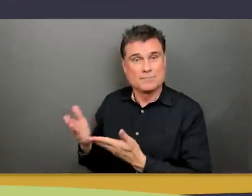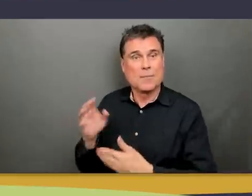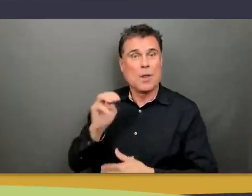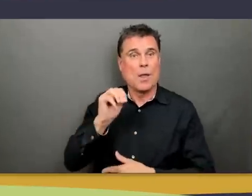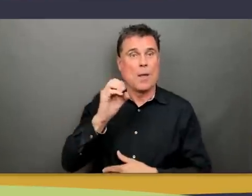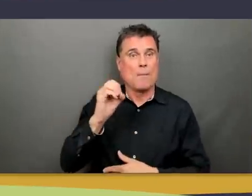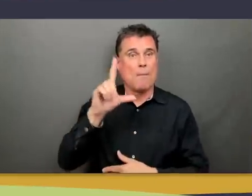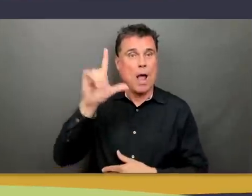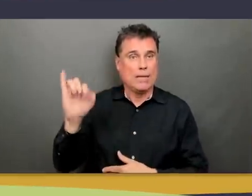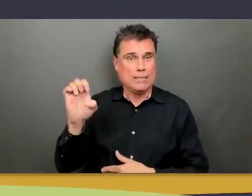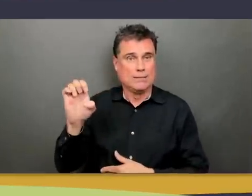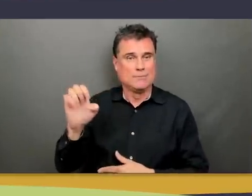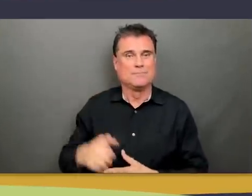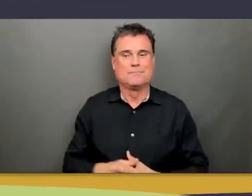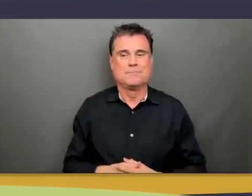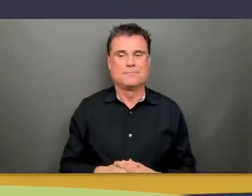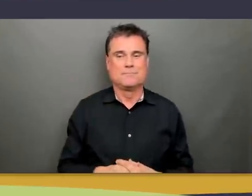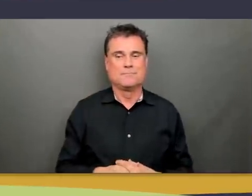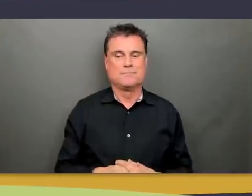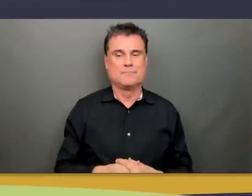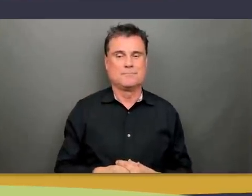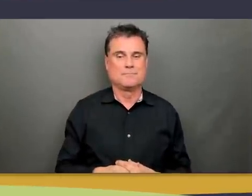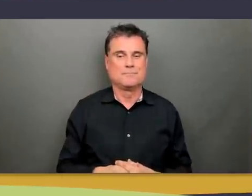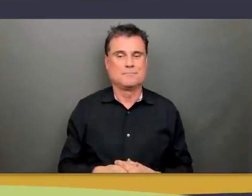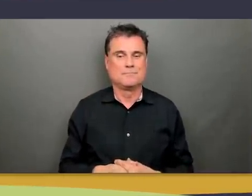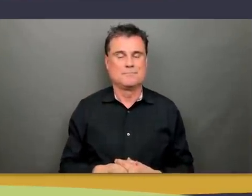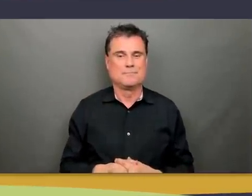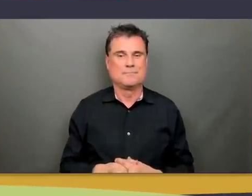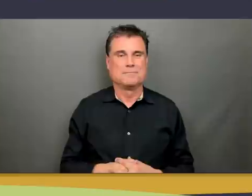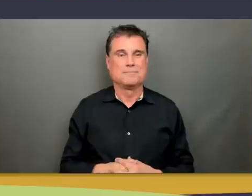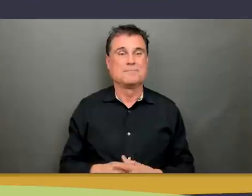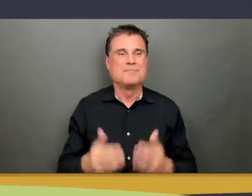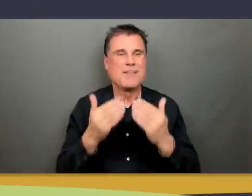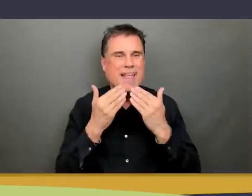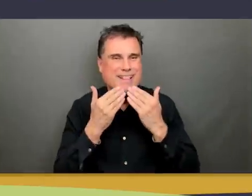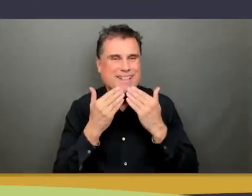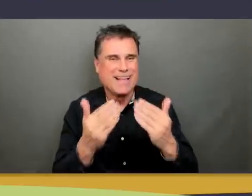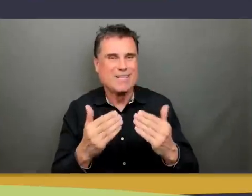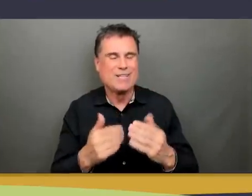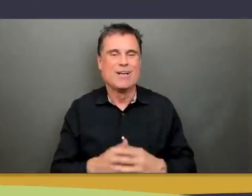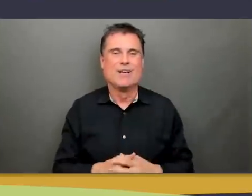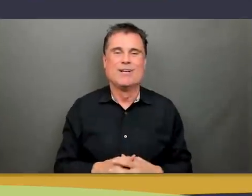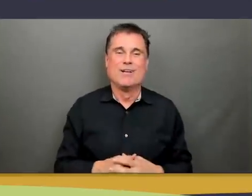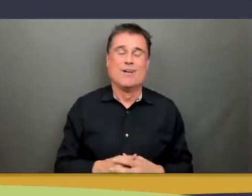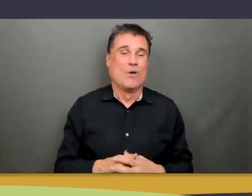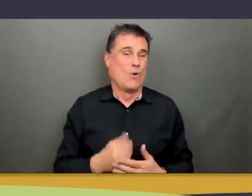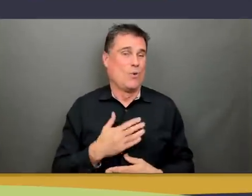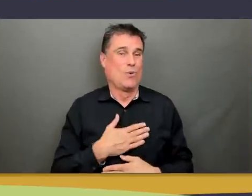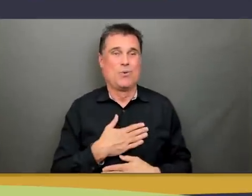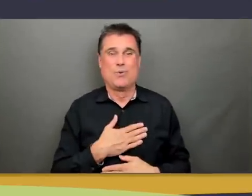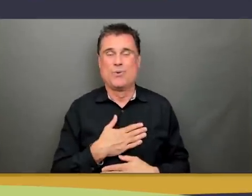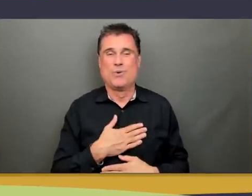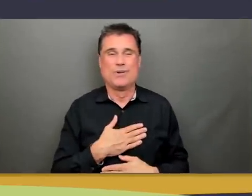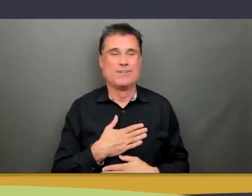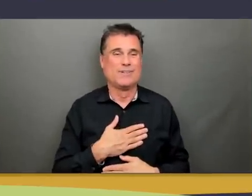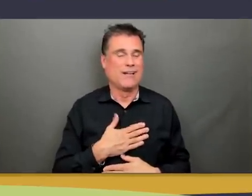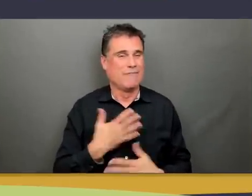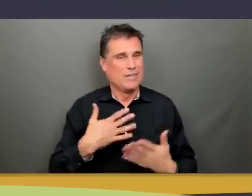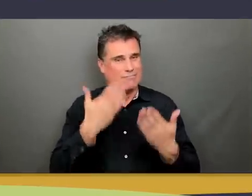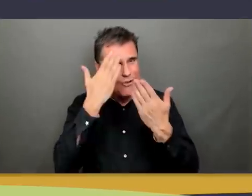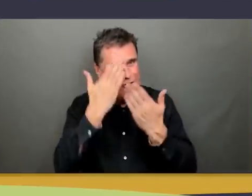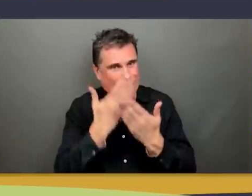is an honor to have IBW 993 receive the Breaking Barriers Award. Thank you to our nominator,